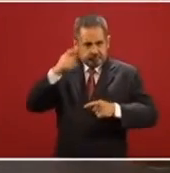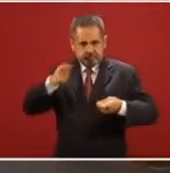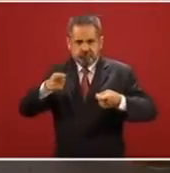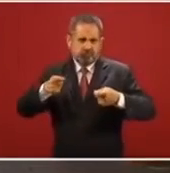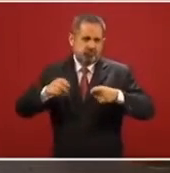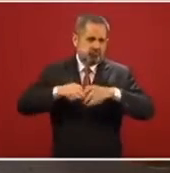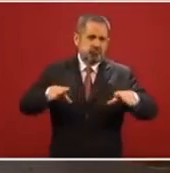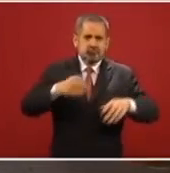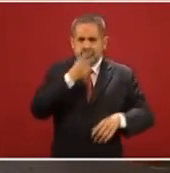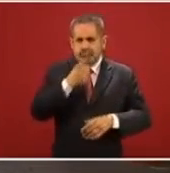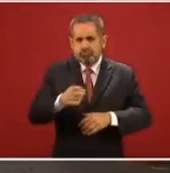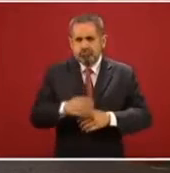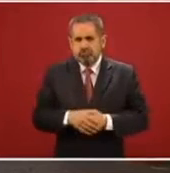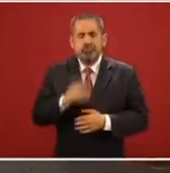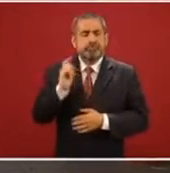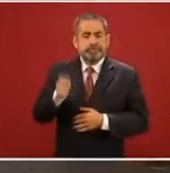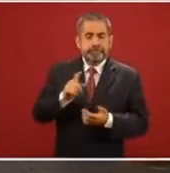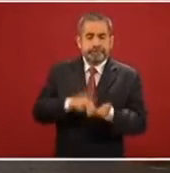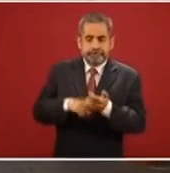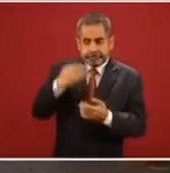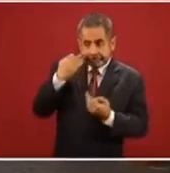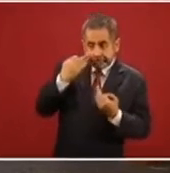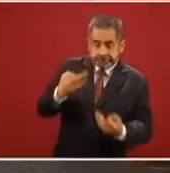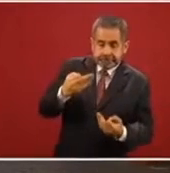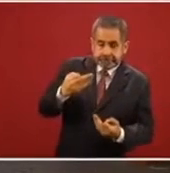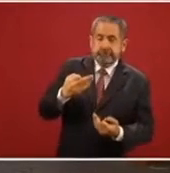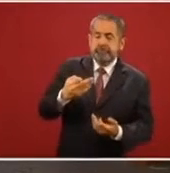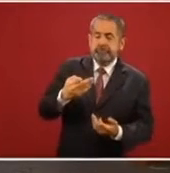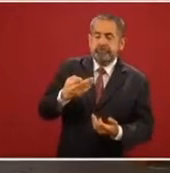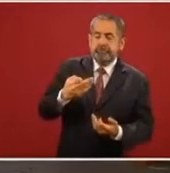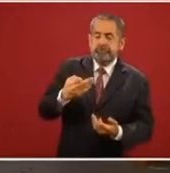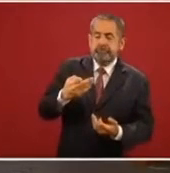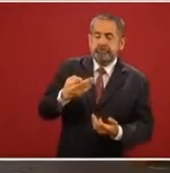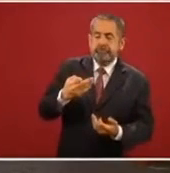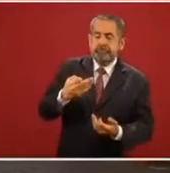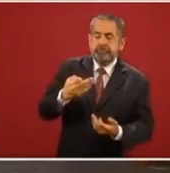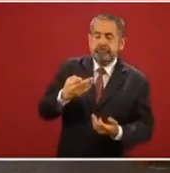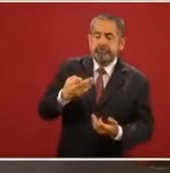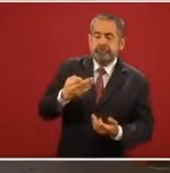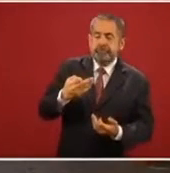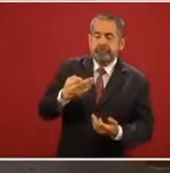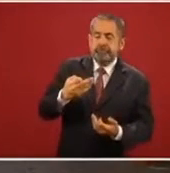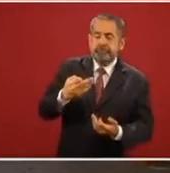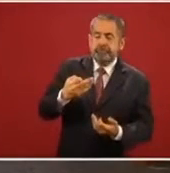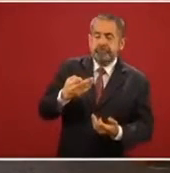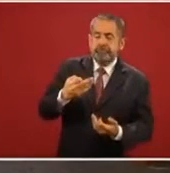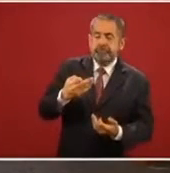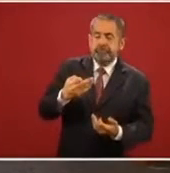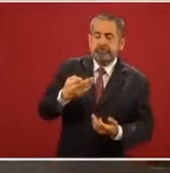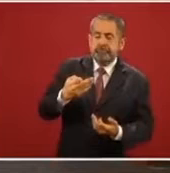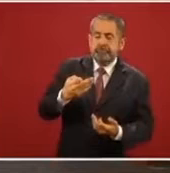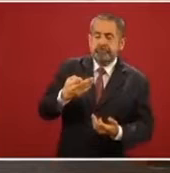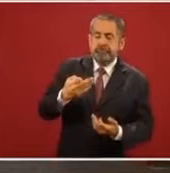lo que commented es una realidad demostrable científicamente what is a demonstrable